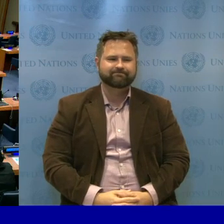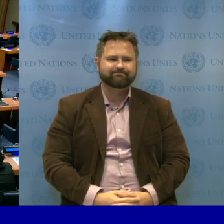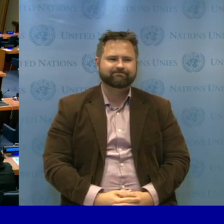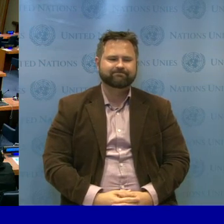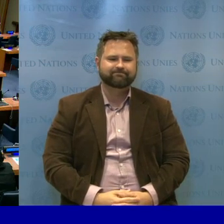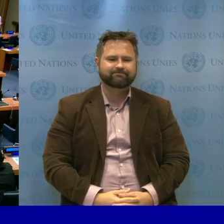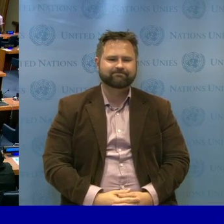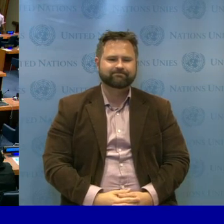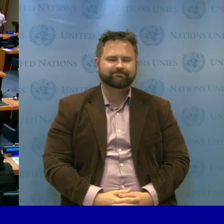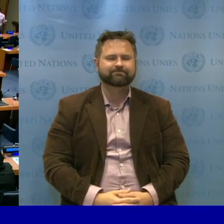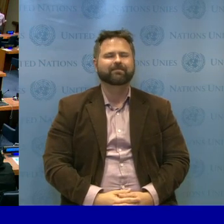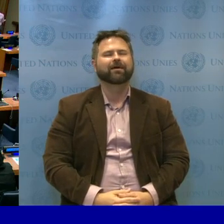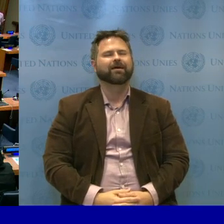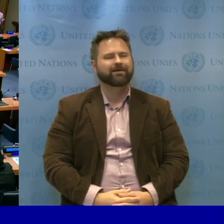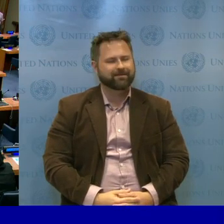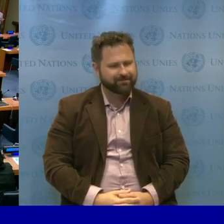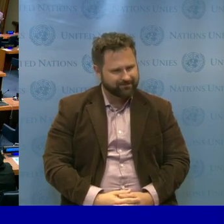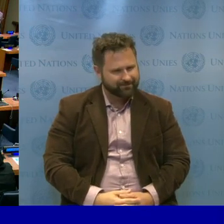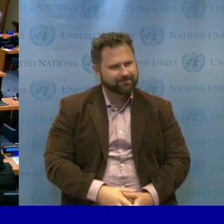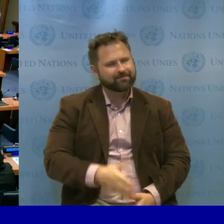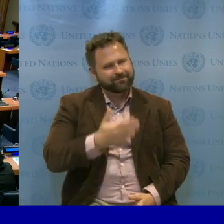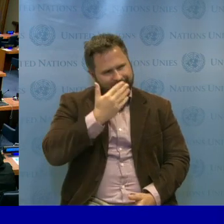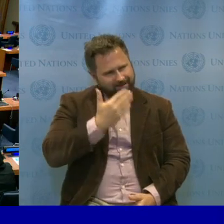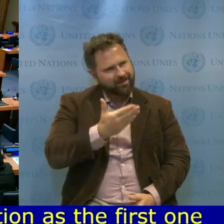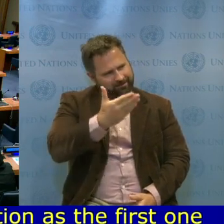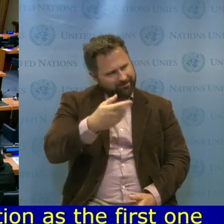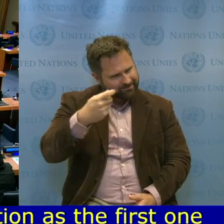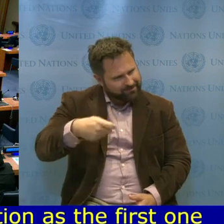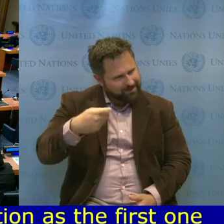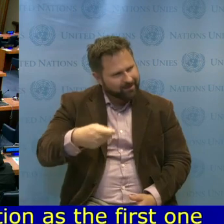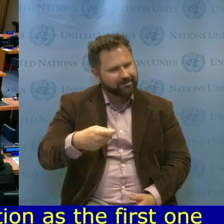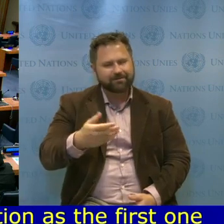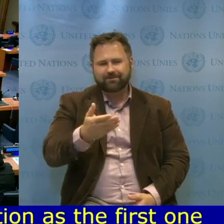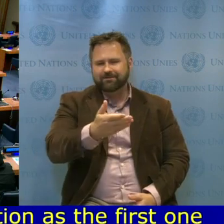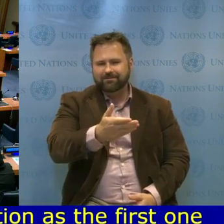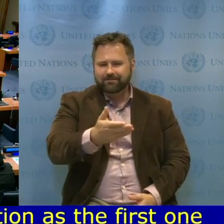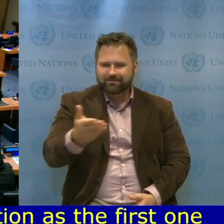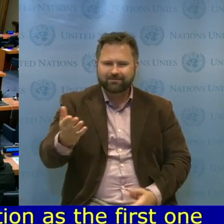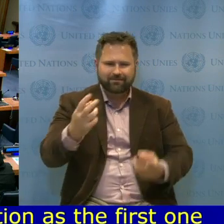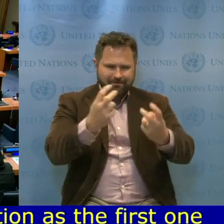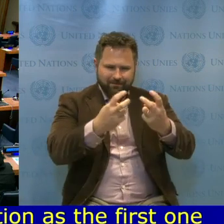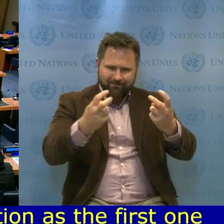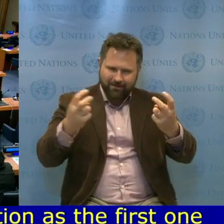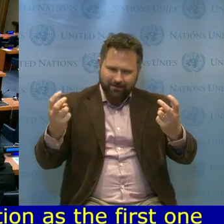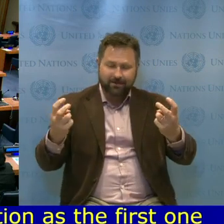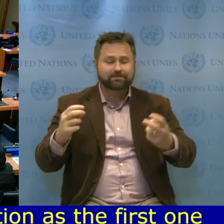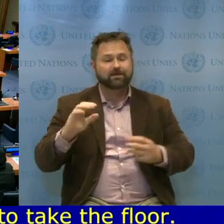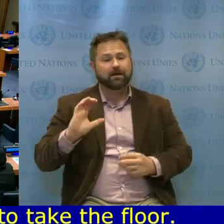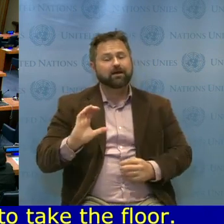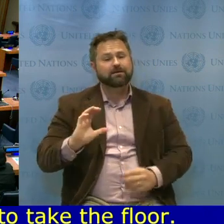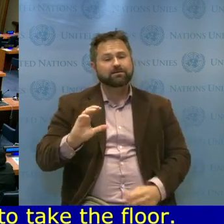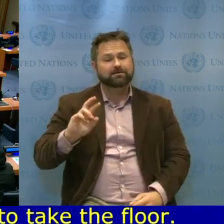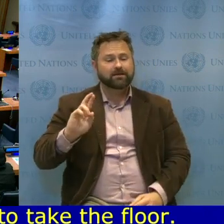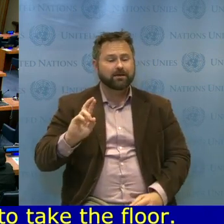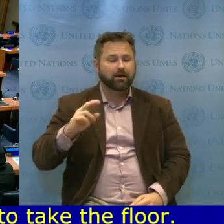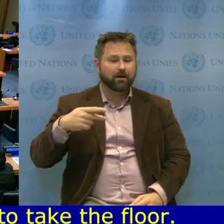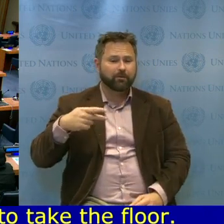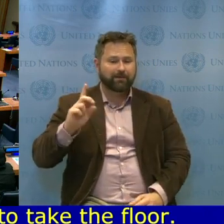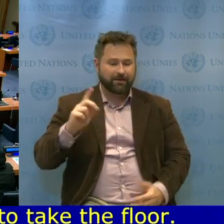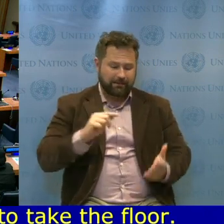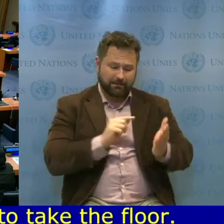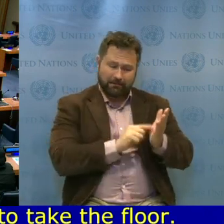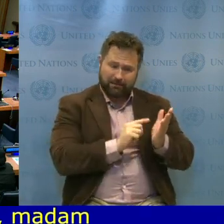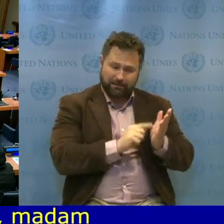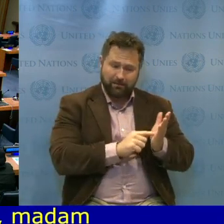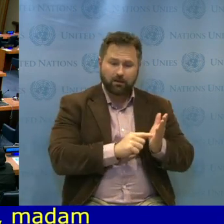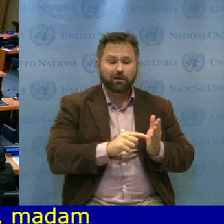Thank you. Thank you very much, Madam Chairperson, distinguished panellists. The CRPD requires that in the area of sexual and